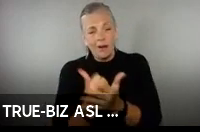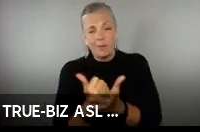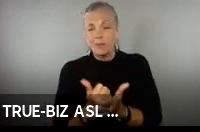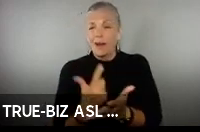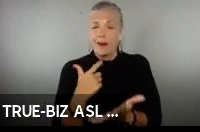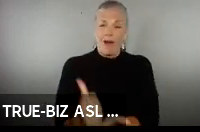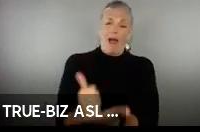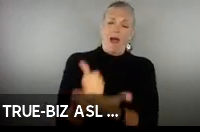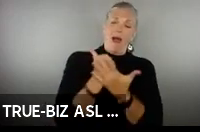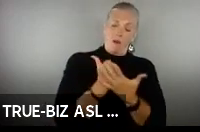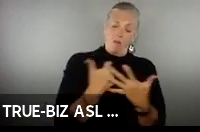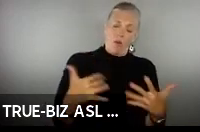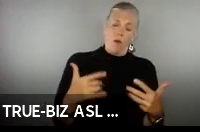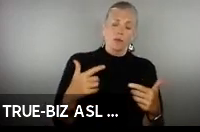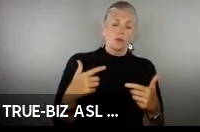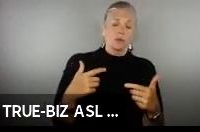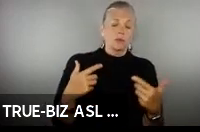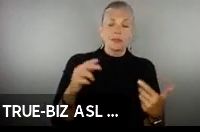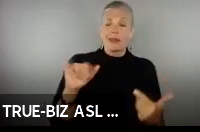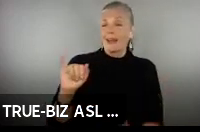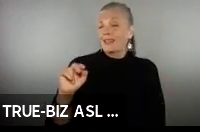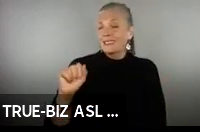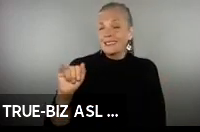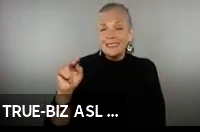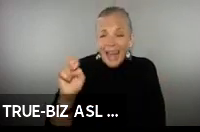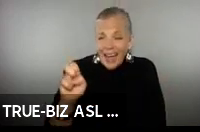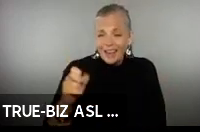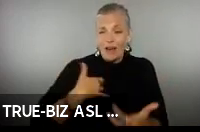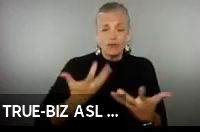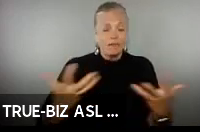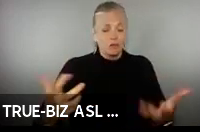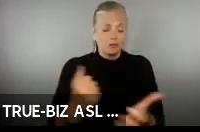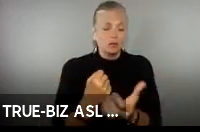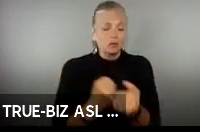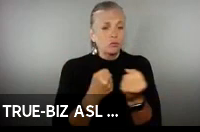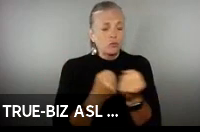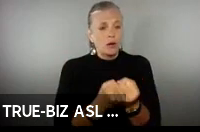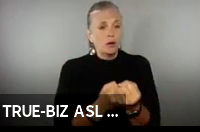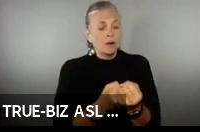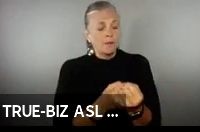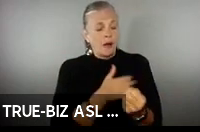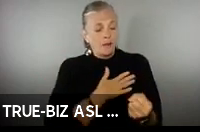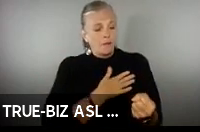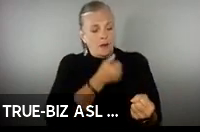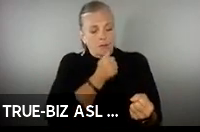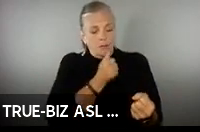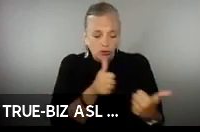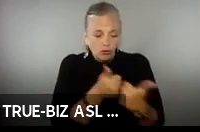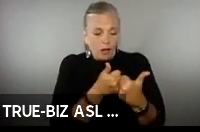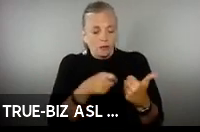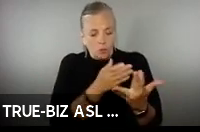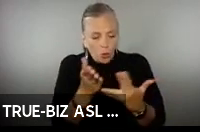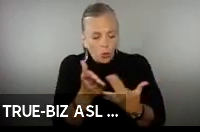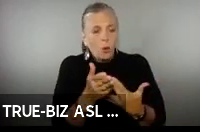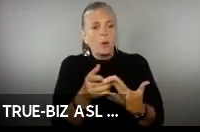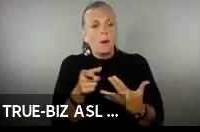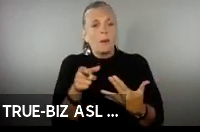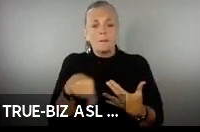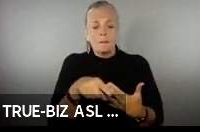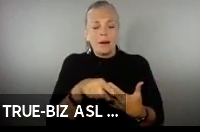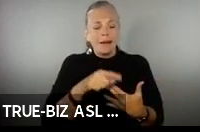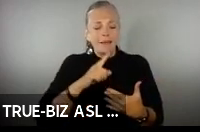And, you know, just raising me and bearing in mind with my challenges and what I had to go through, but never, you know, keeping me away from